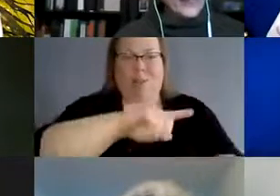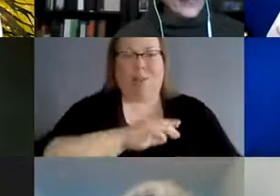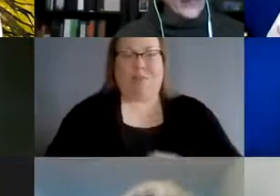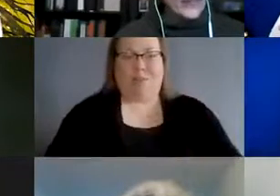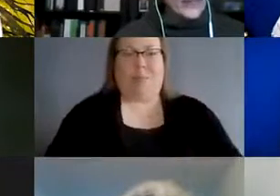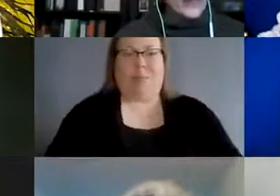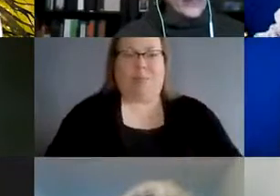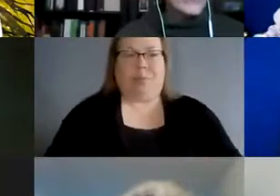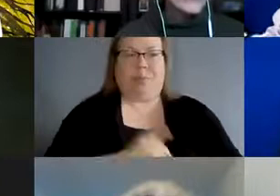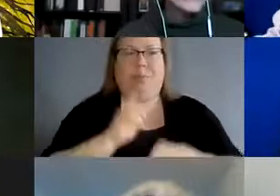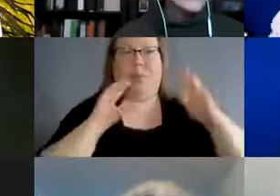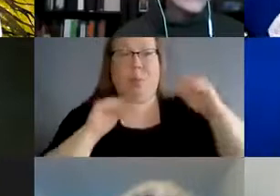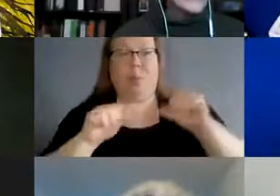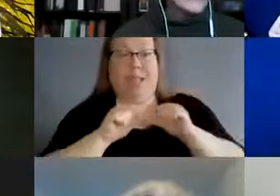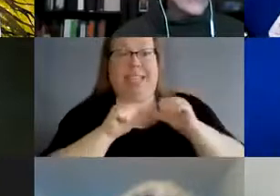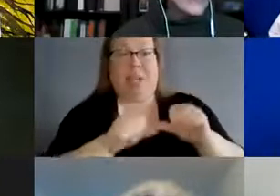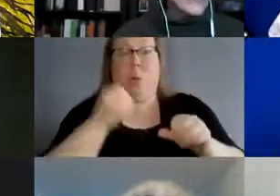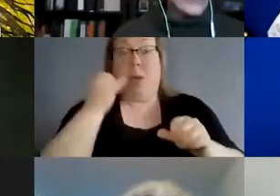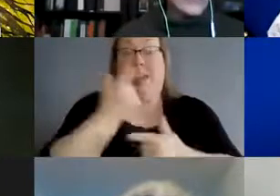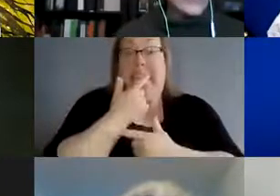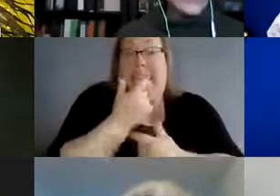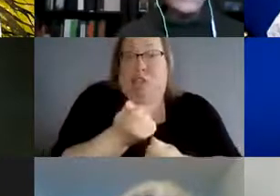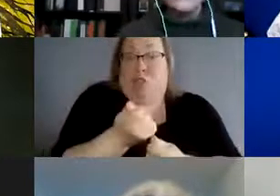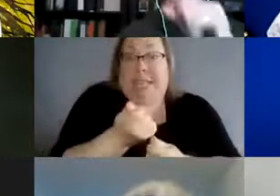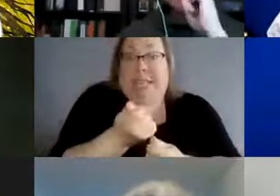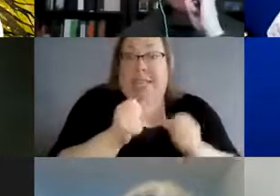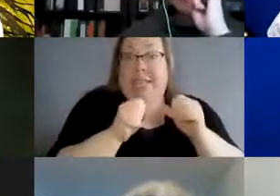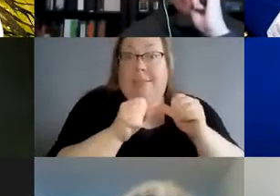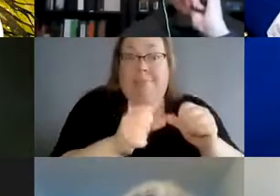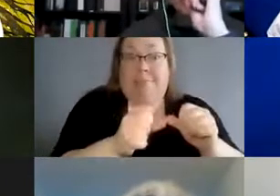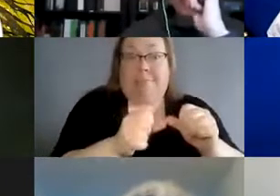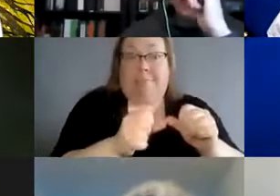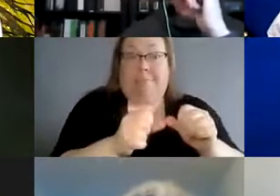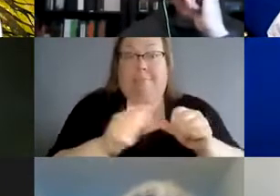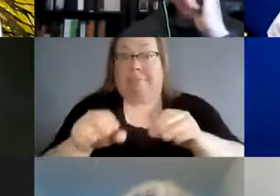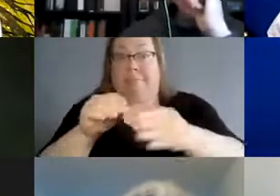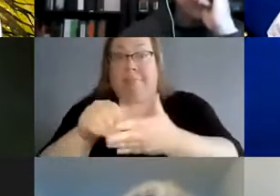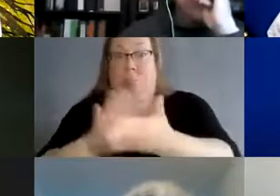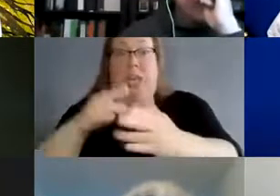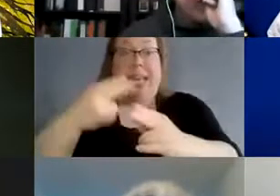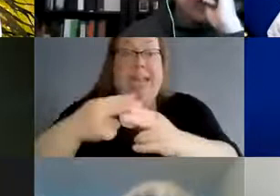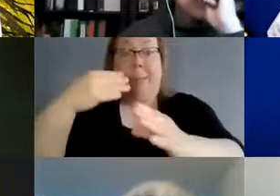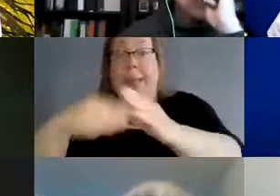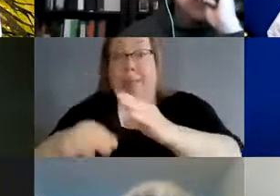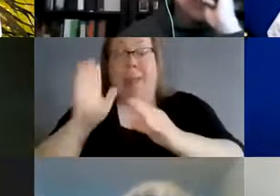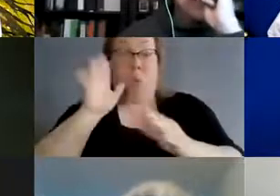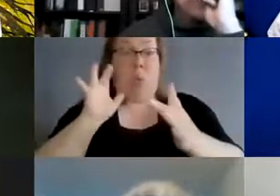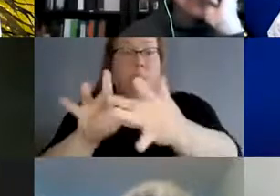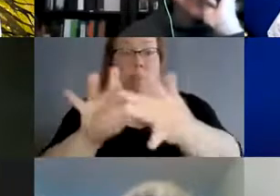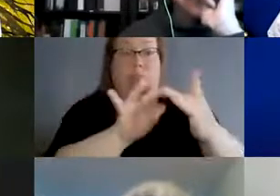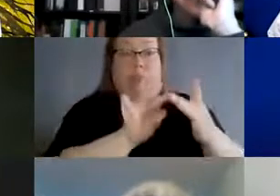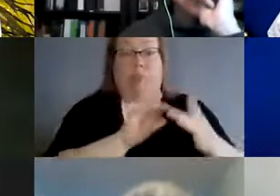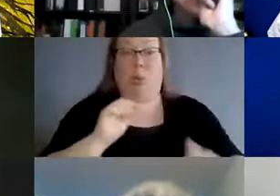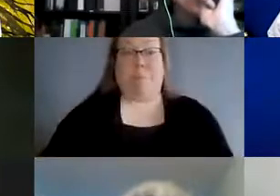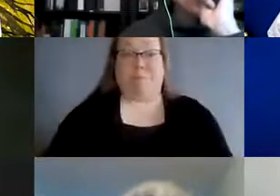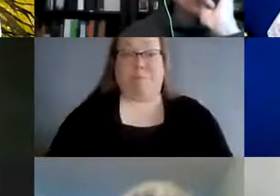that we can continue, and if you're interested in continuing, give us your name, your email, and we'll keep in touch and keep building on